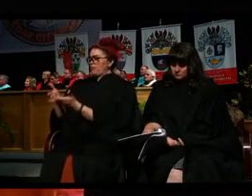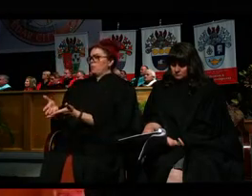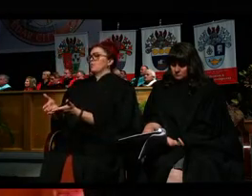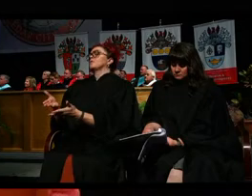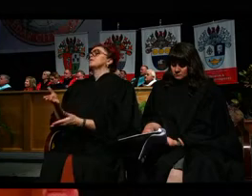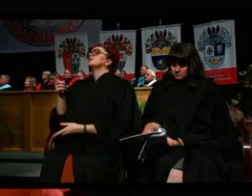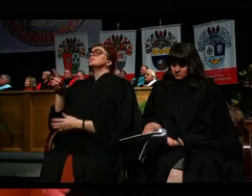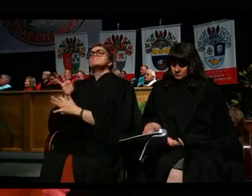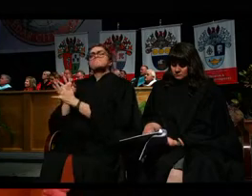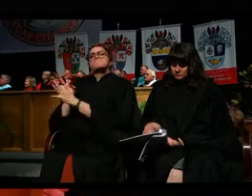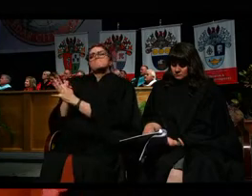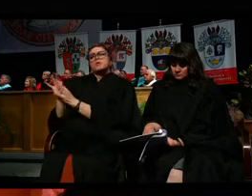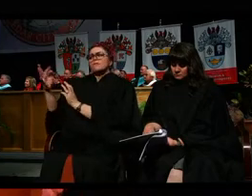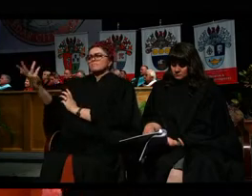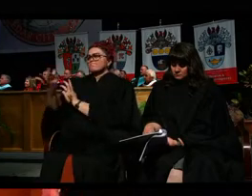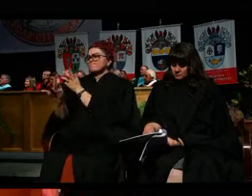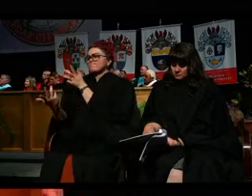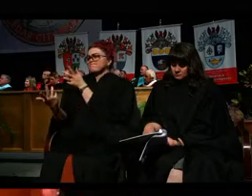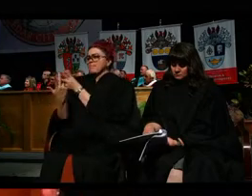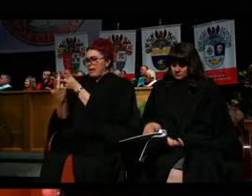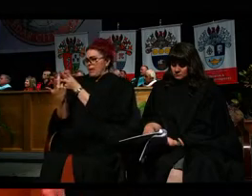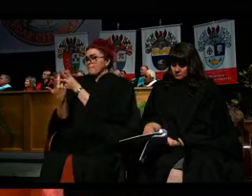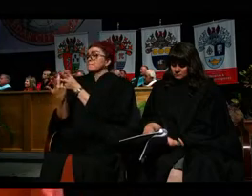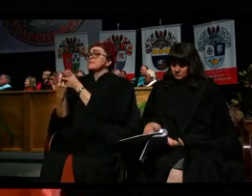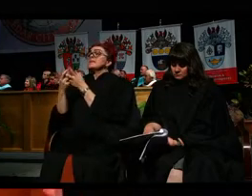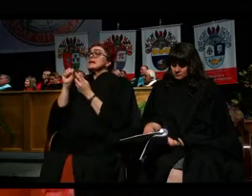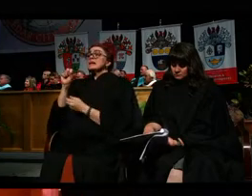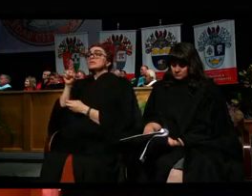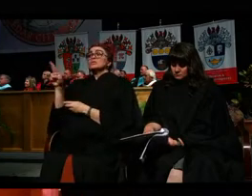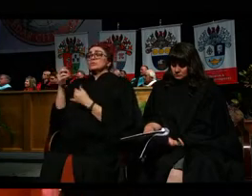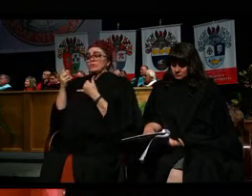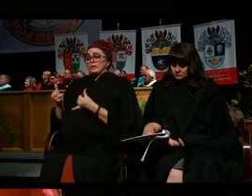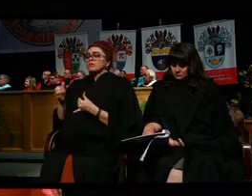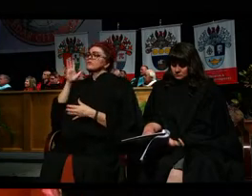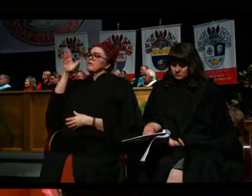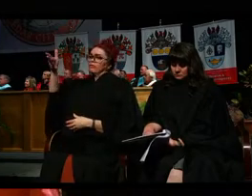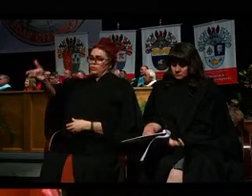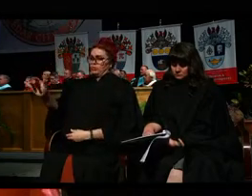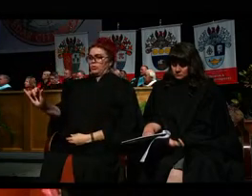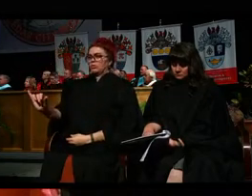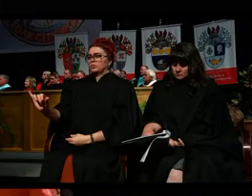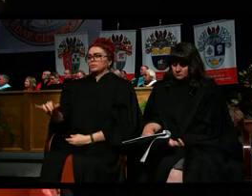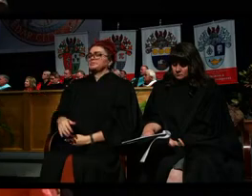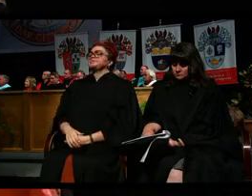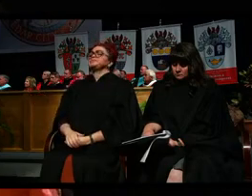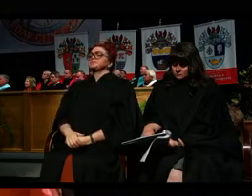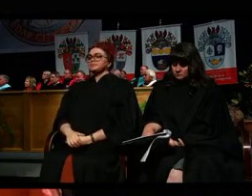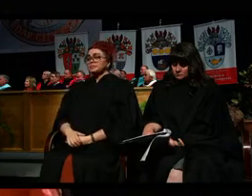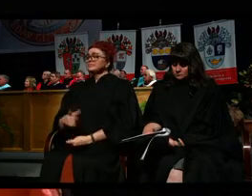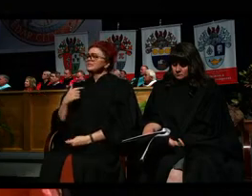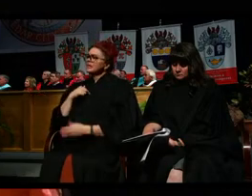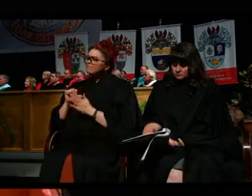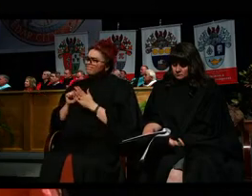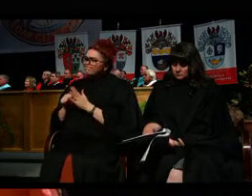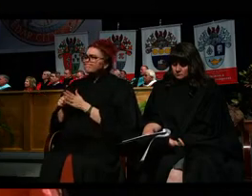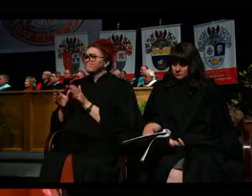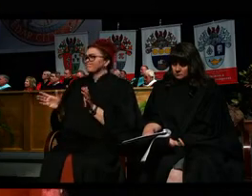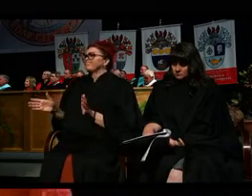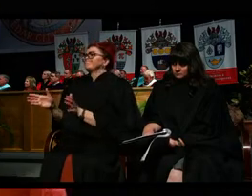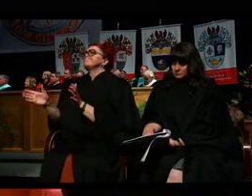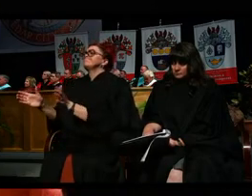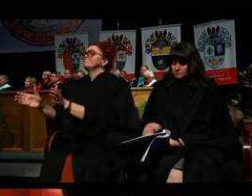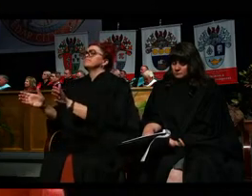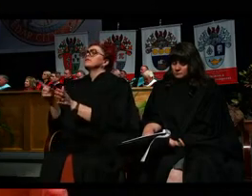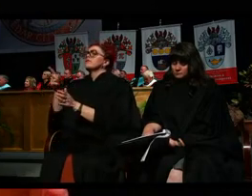a perfect fit for SUU now and for the future. I urge you to honor